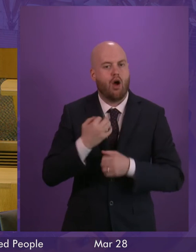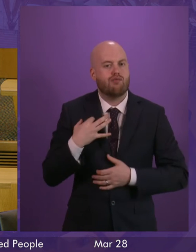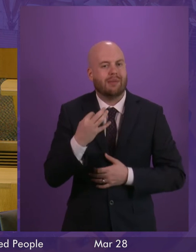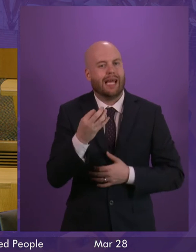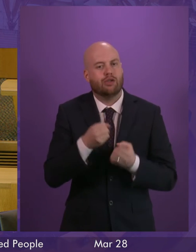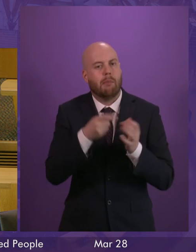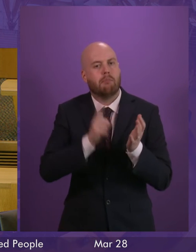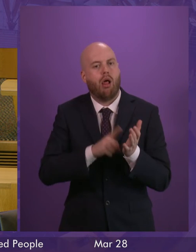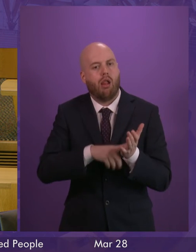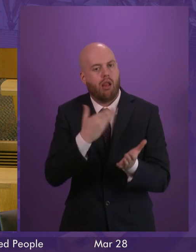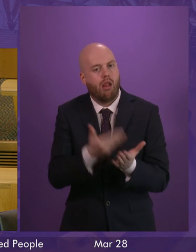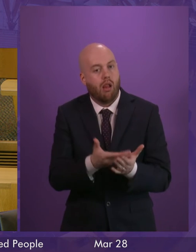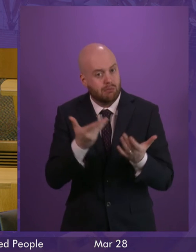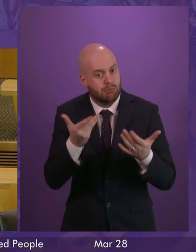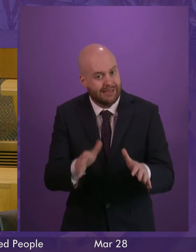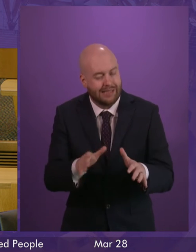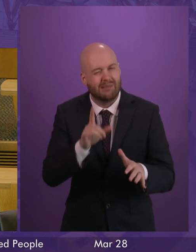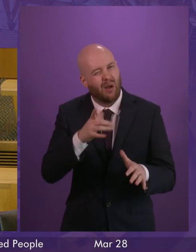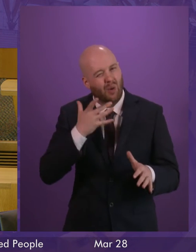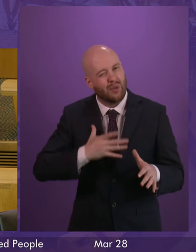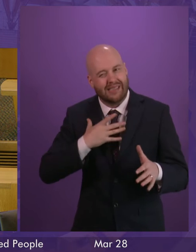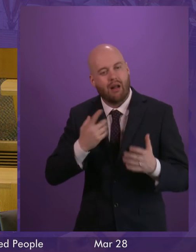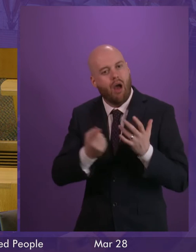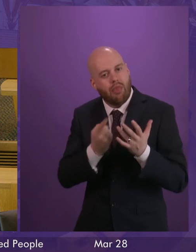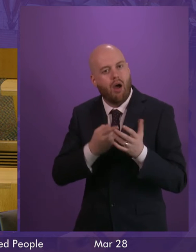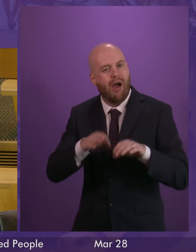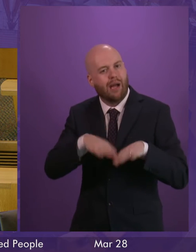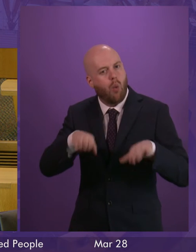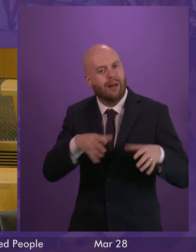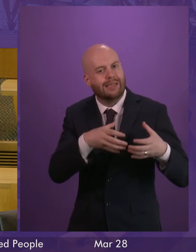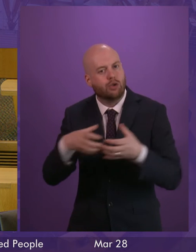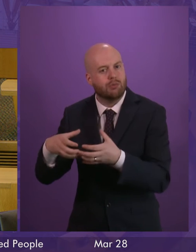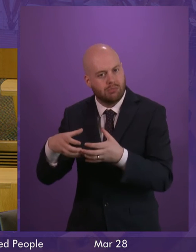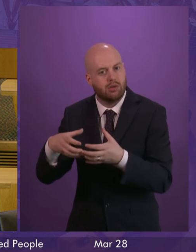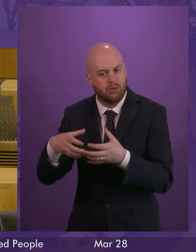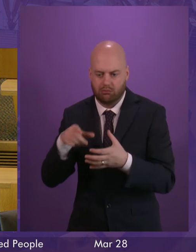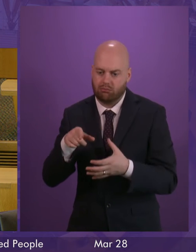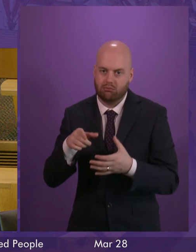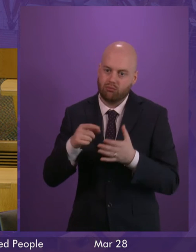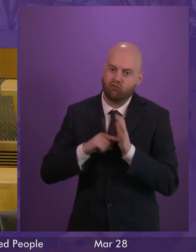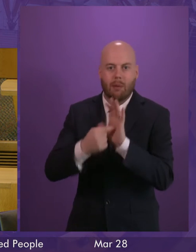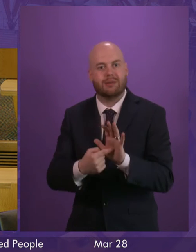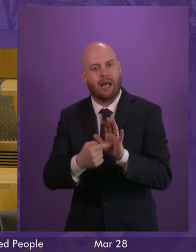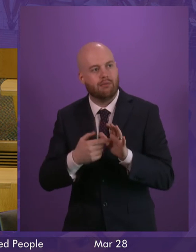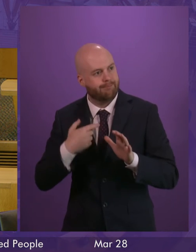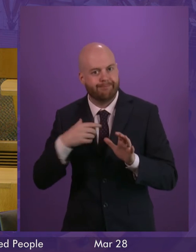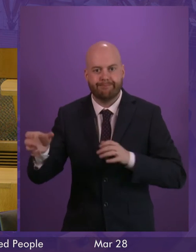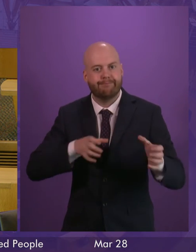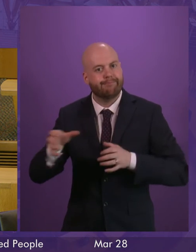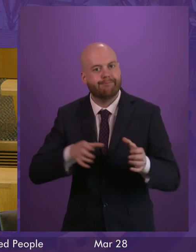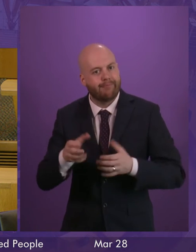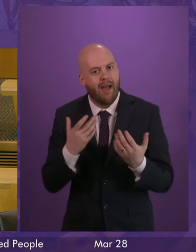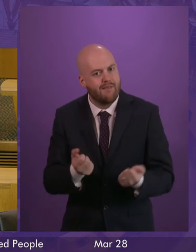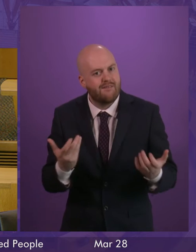people with disabilities and other equalities groups more effectively represented on the public boards that we appoint in this place. The UN